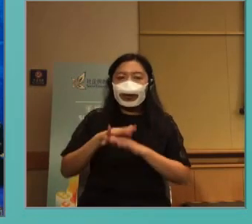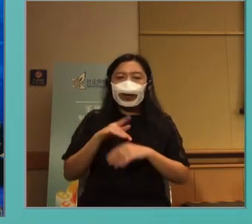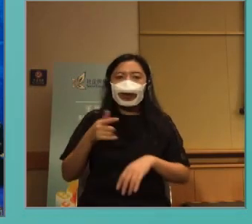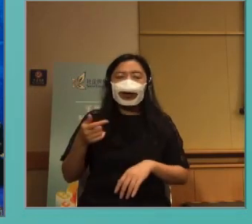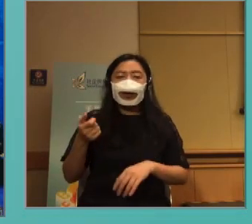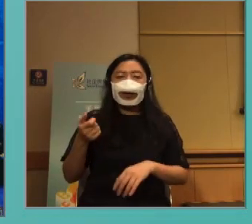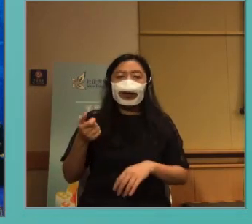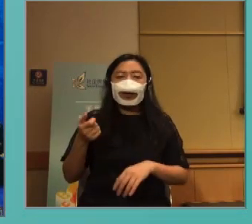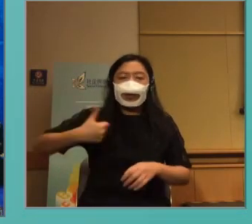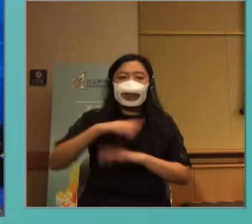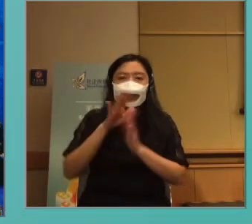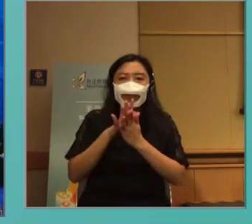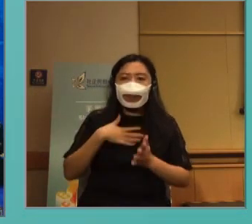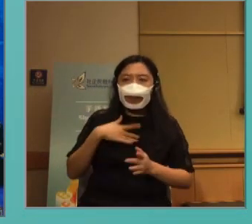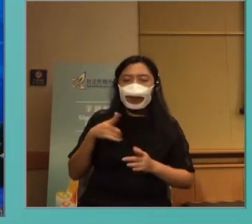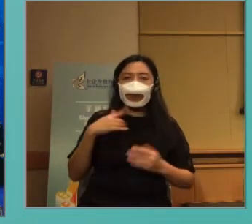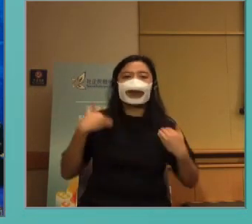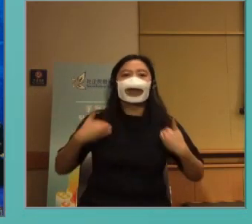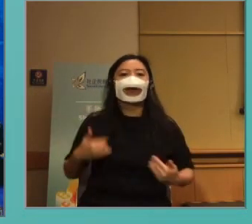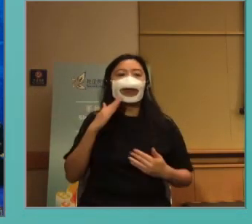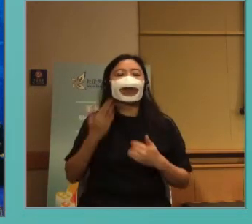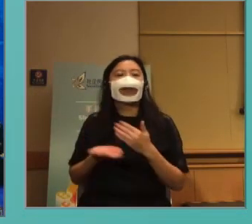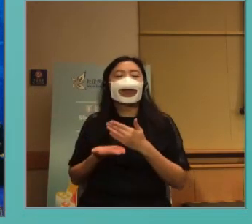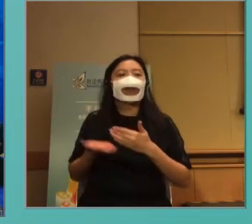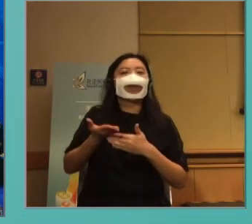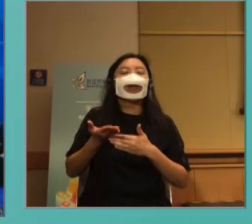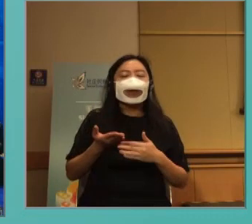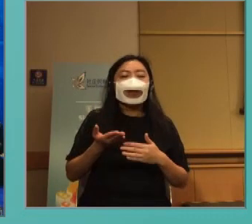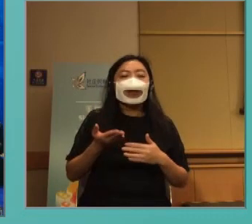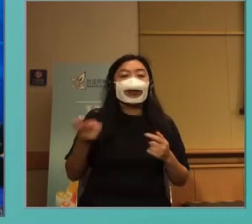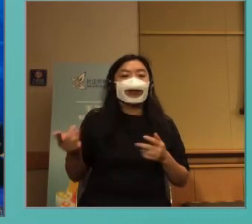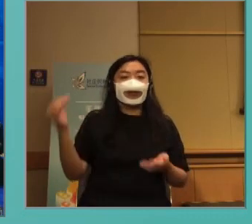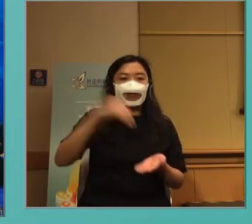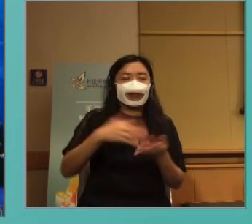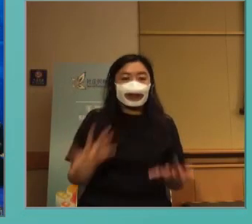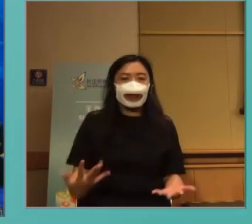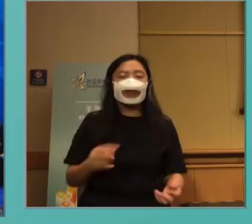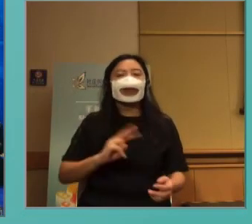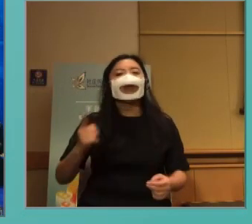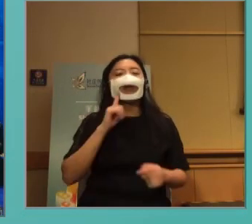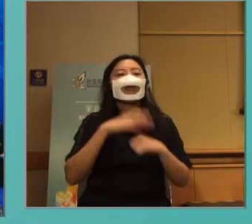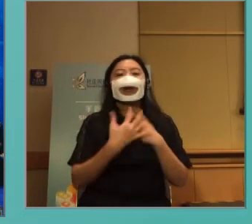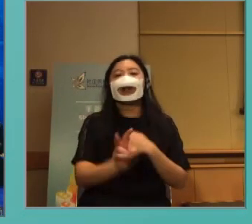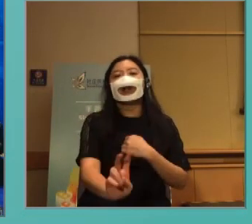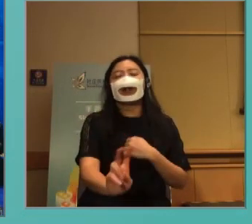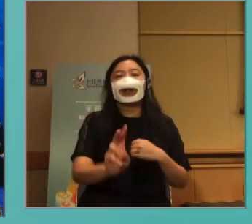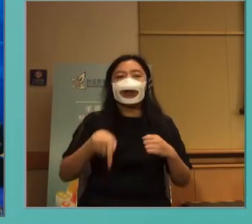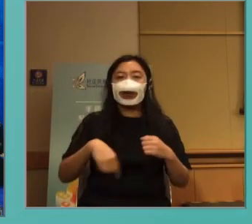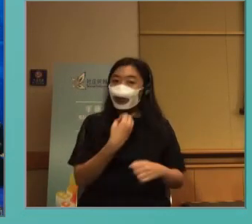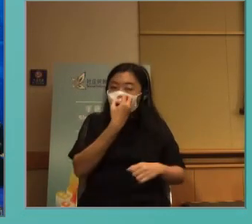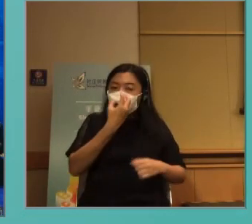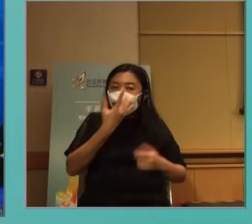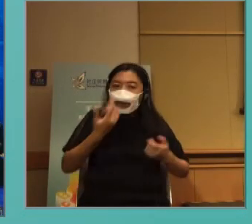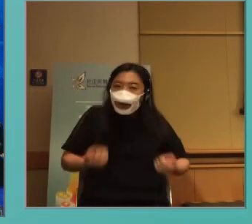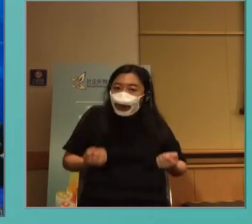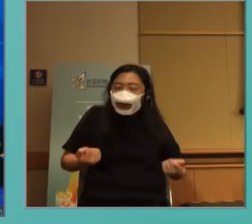world. And the average person, for instance, in Hong Kong, spends around 7 to 8 hours online already, right? And